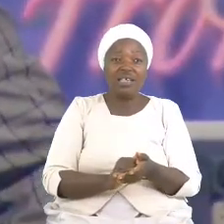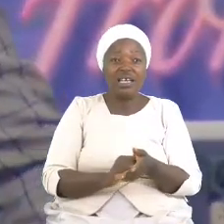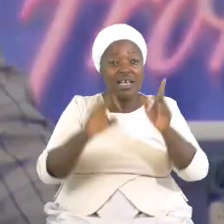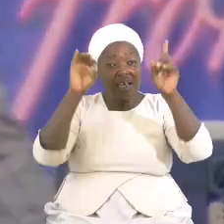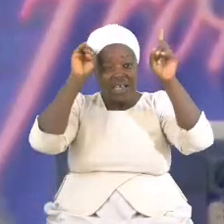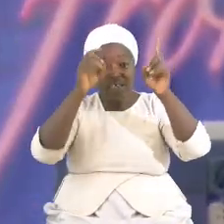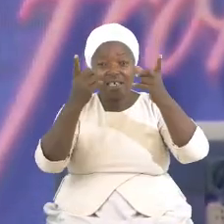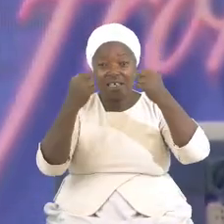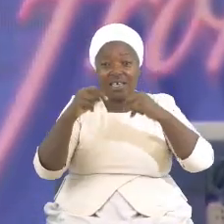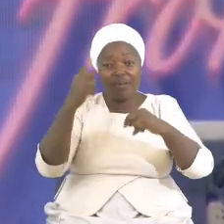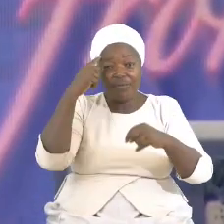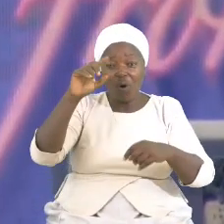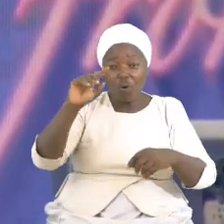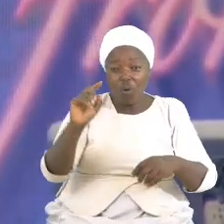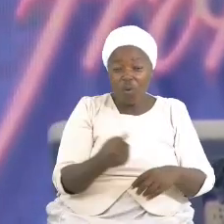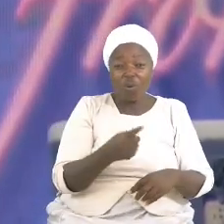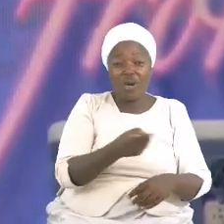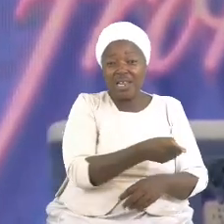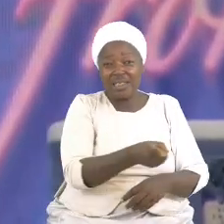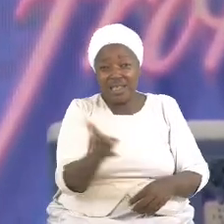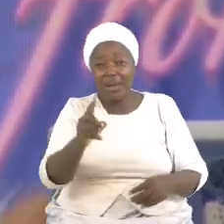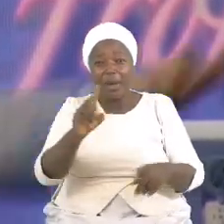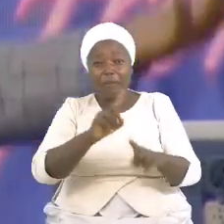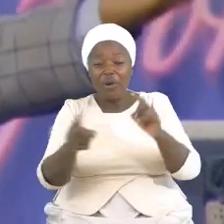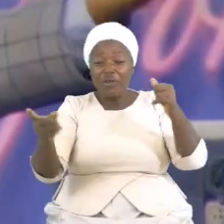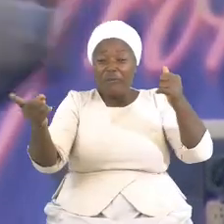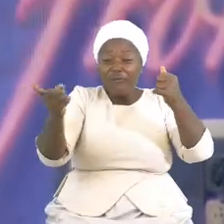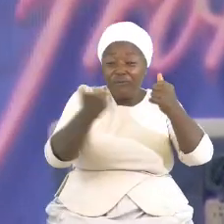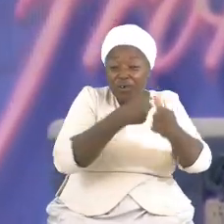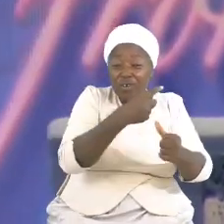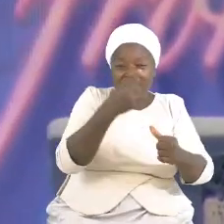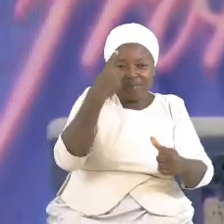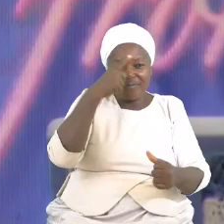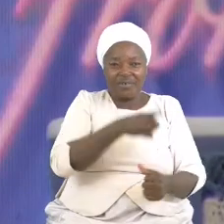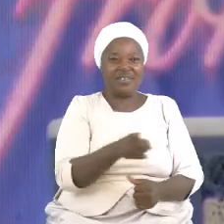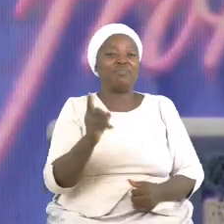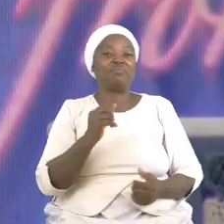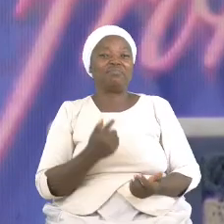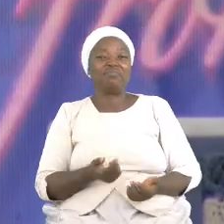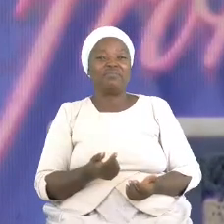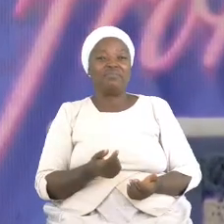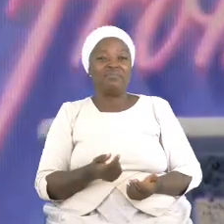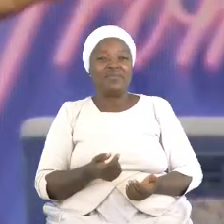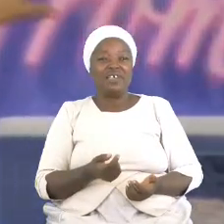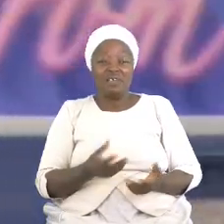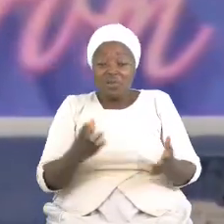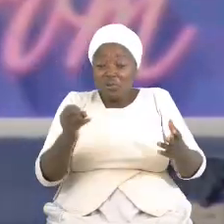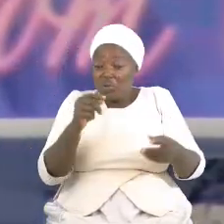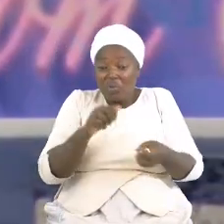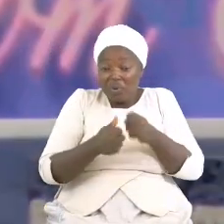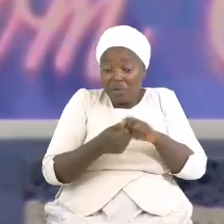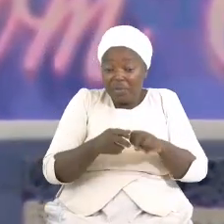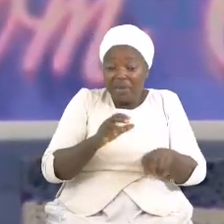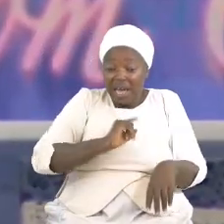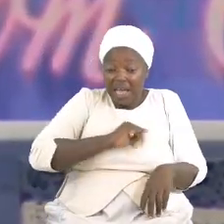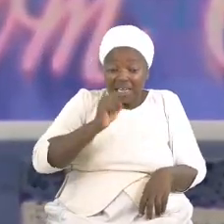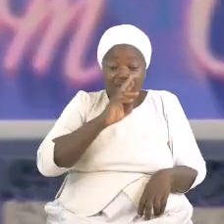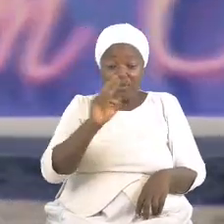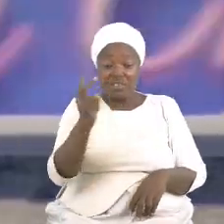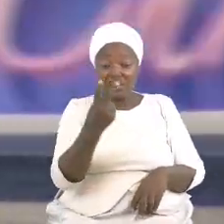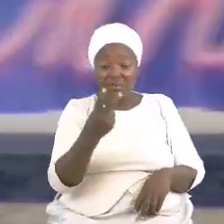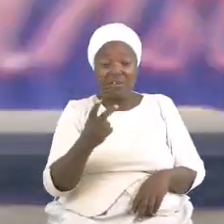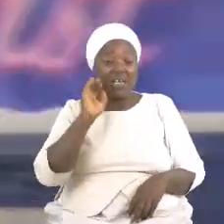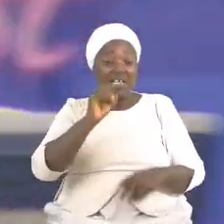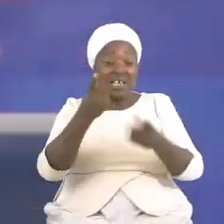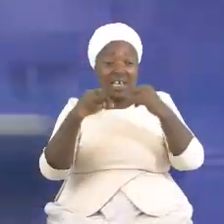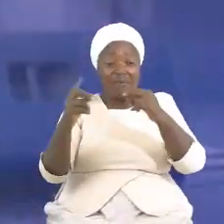He came first for them. I don't mind. I can be second. He came first for the Jews.